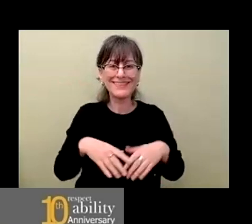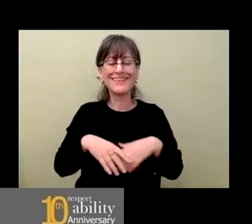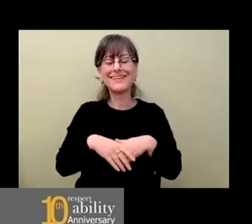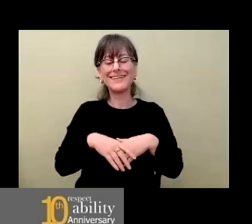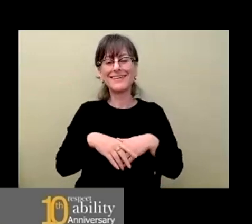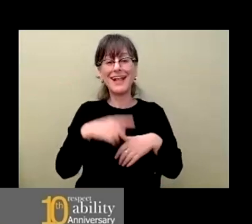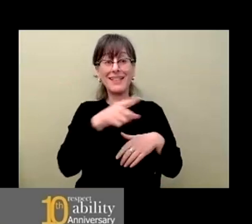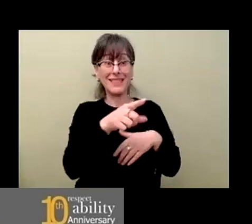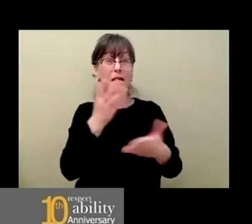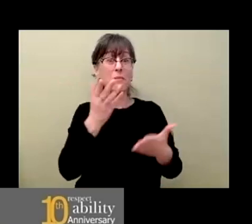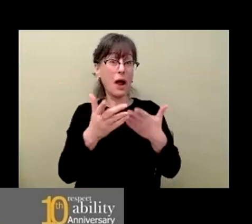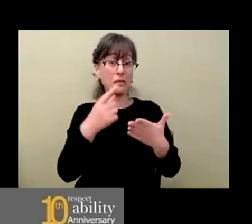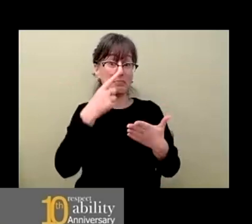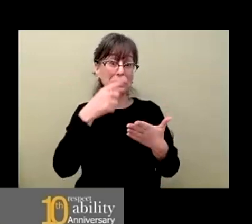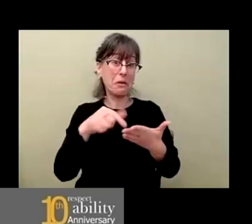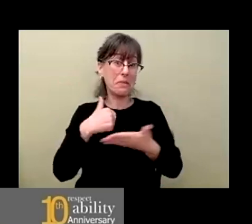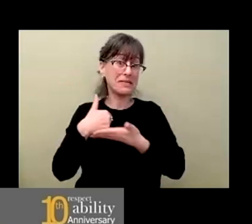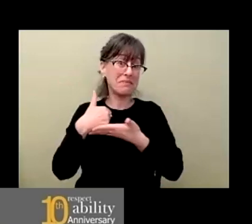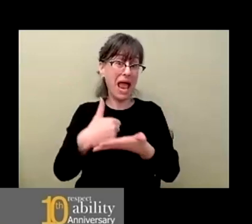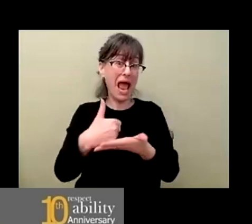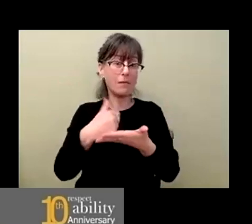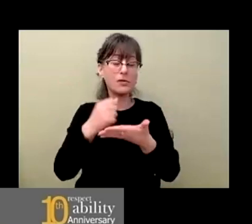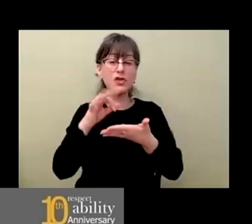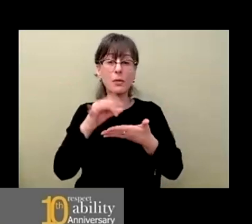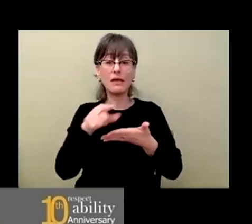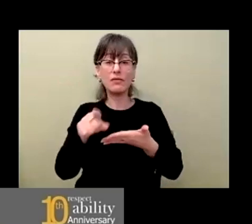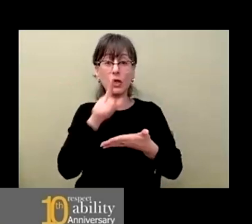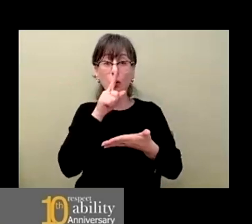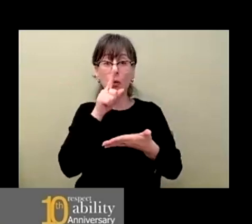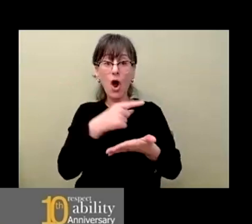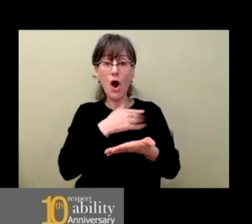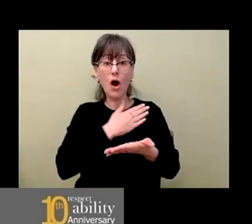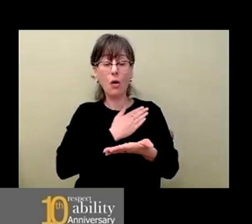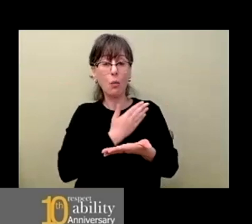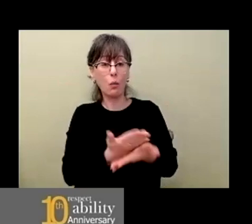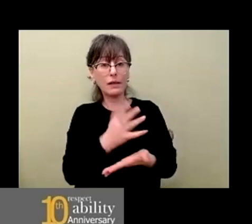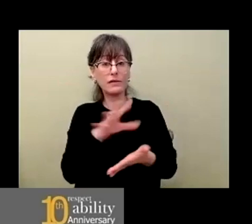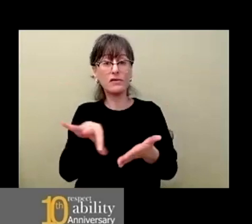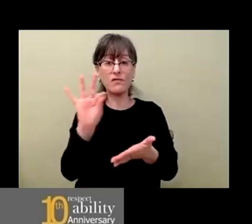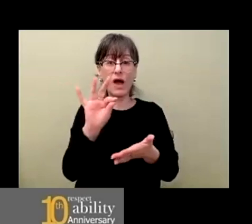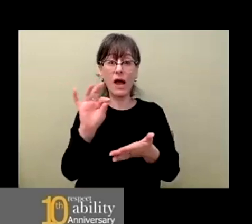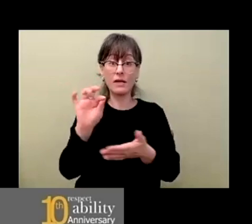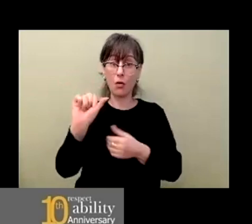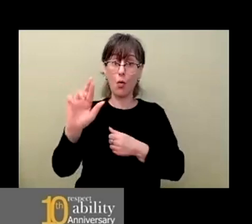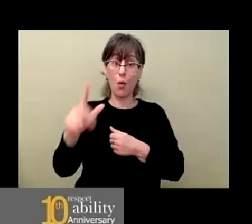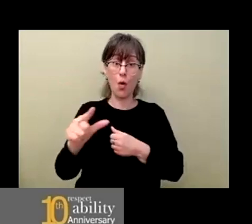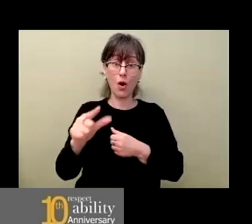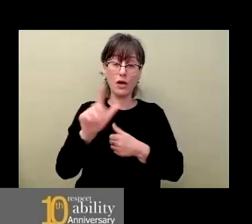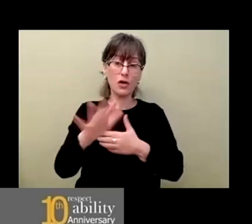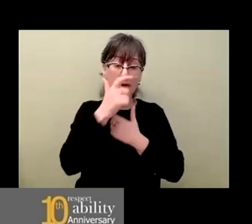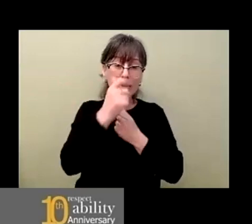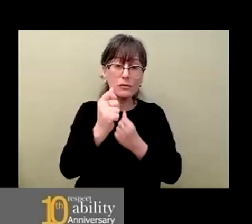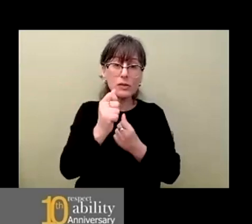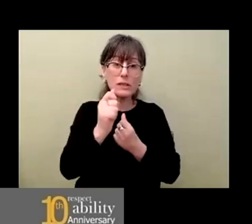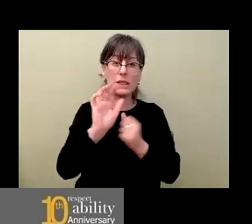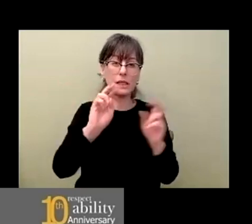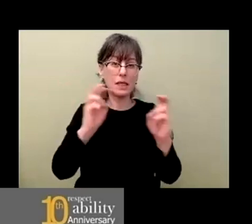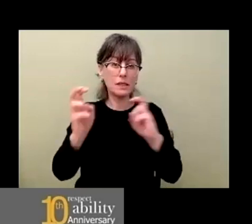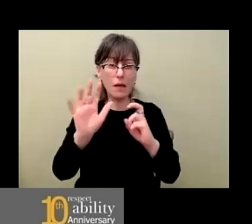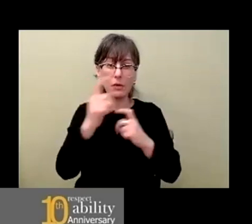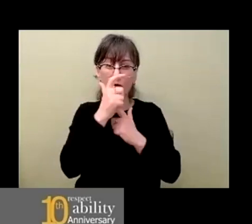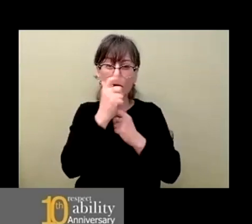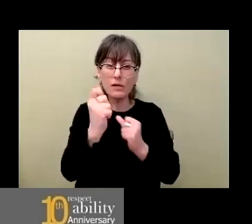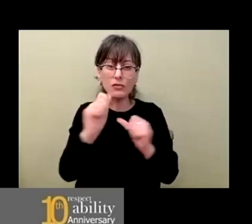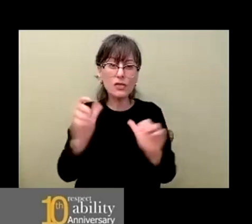they probably could use some help. And so if you're willing to find an organization that you're interested in, find a topic that you're interested in, do a little bit